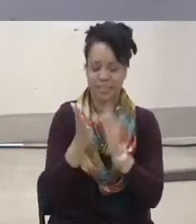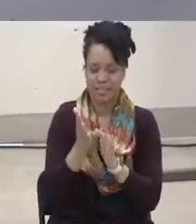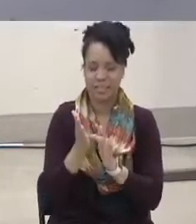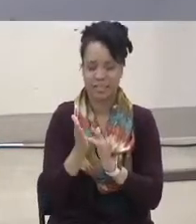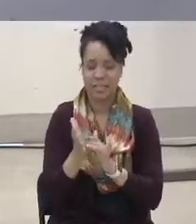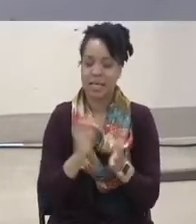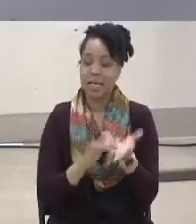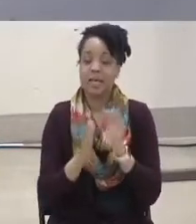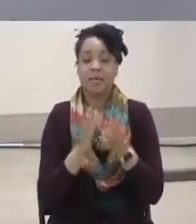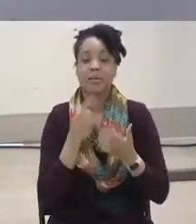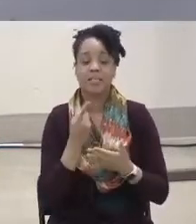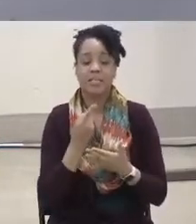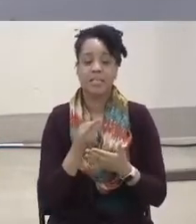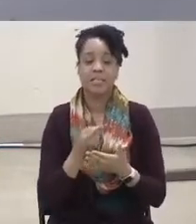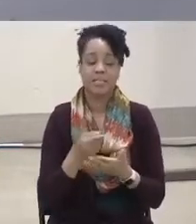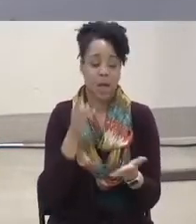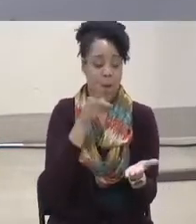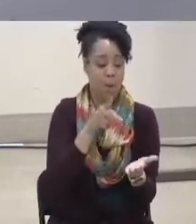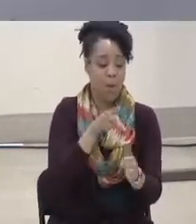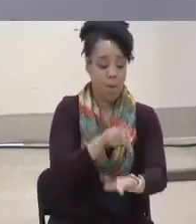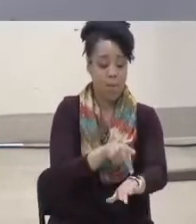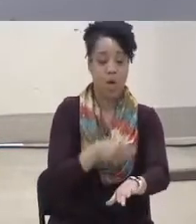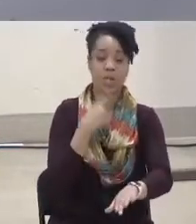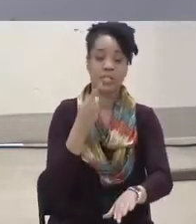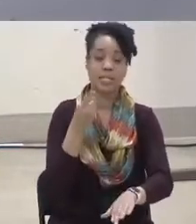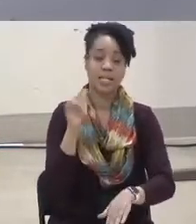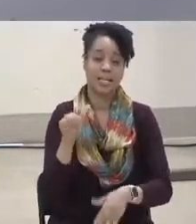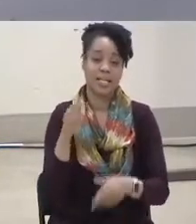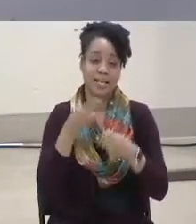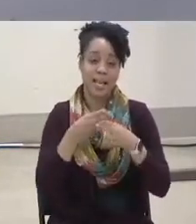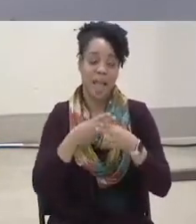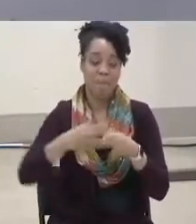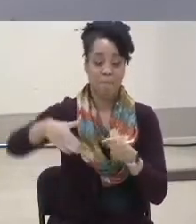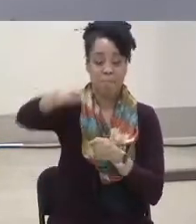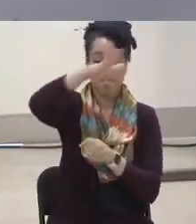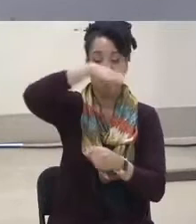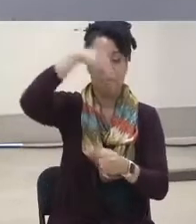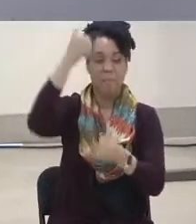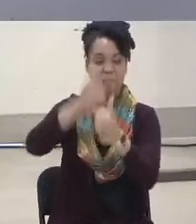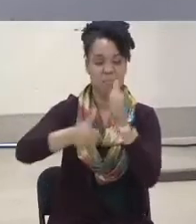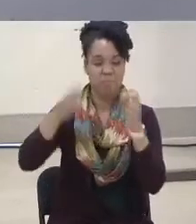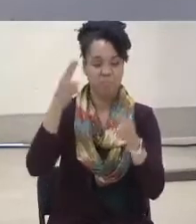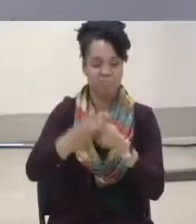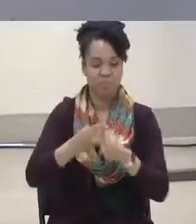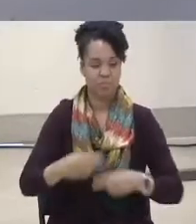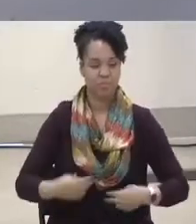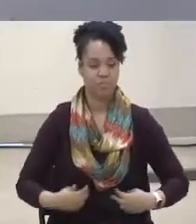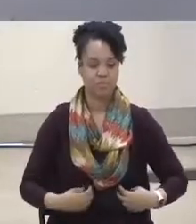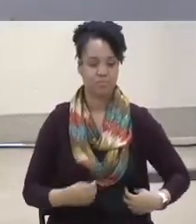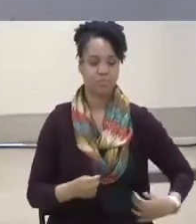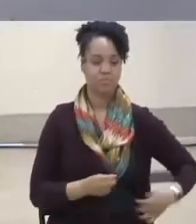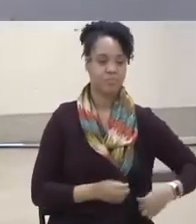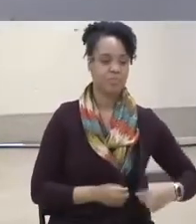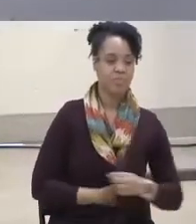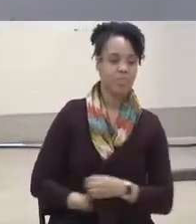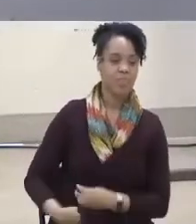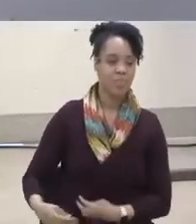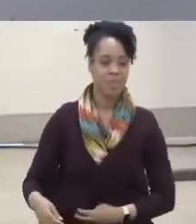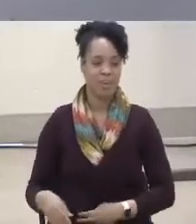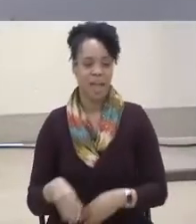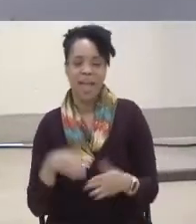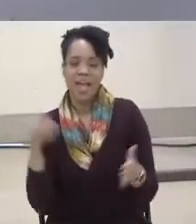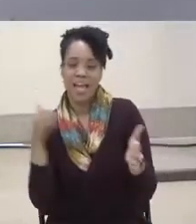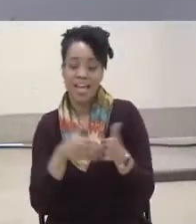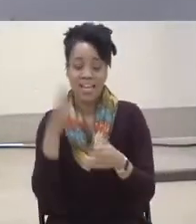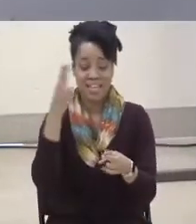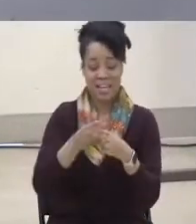Bible said, Paul said, that name is above every name. La Biblia dice, Pablo dice que ese nombre es sobre todo nombre. And at the name of Jesus,